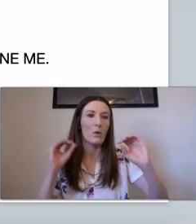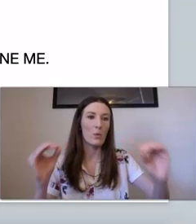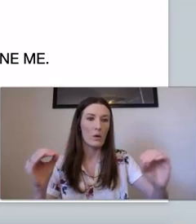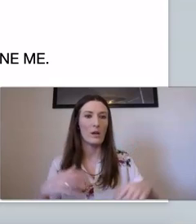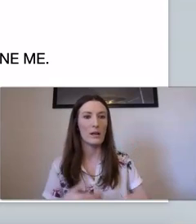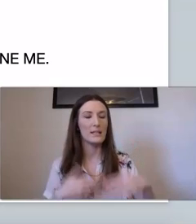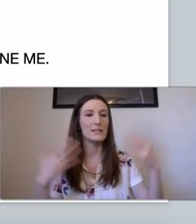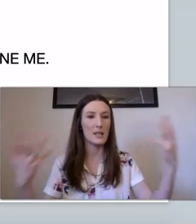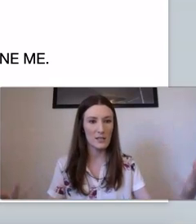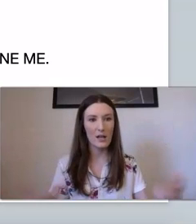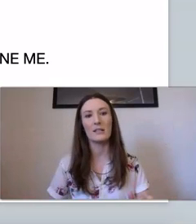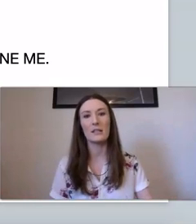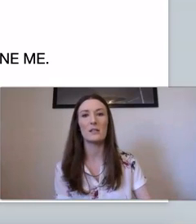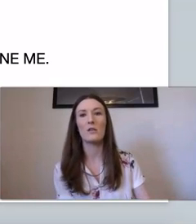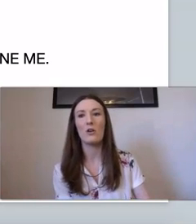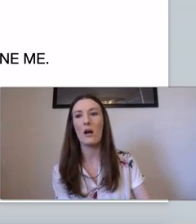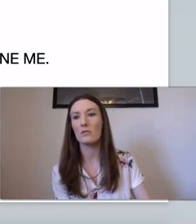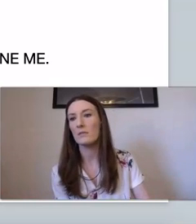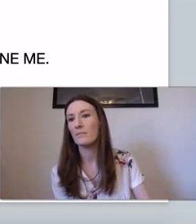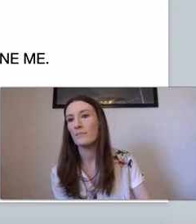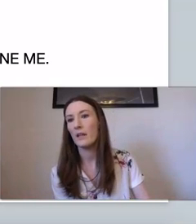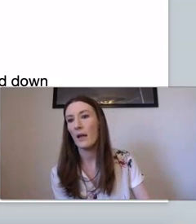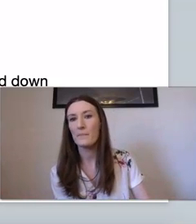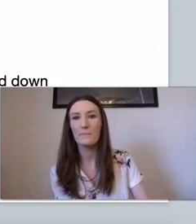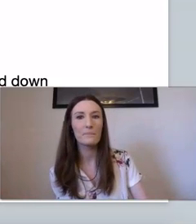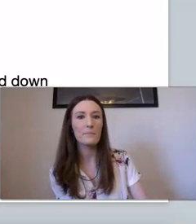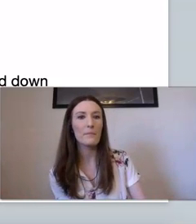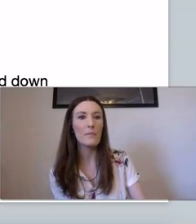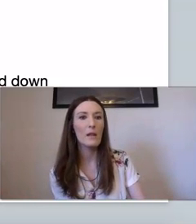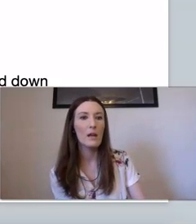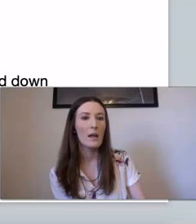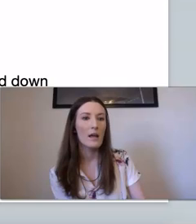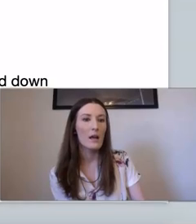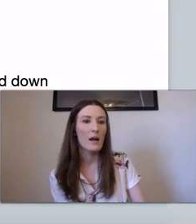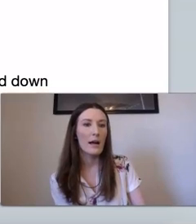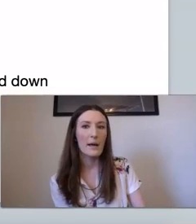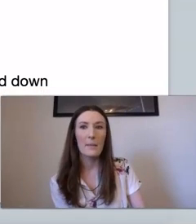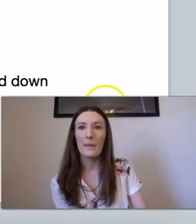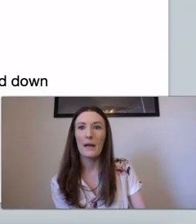milk. None. It does not exist in your house. Okay.